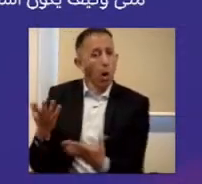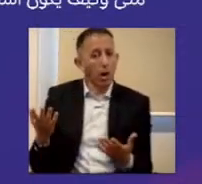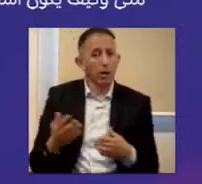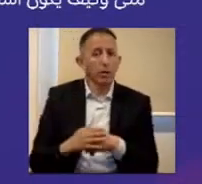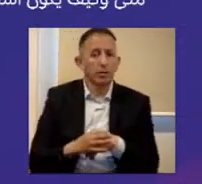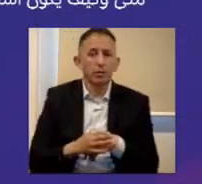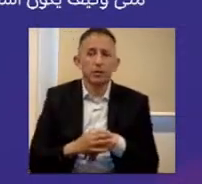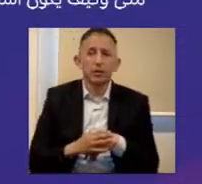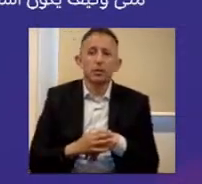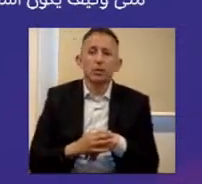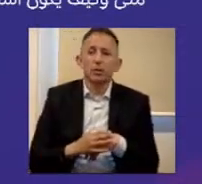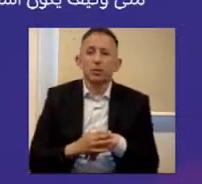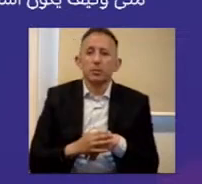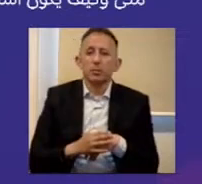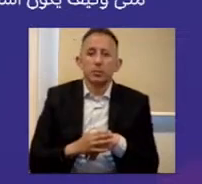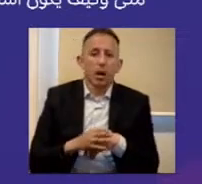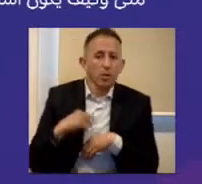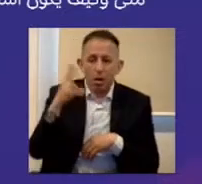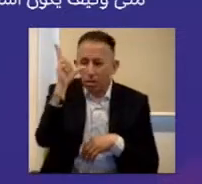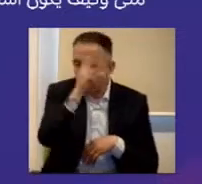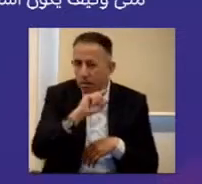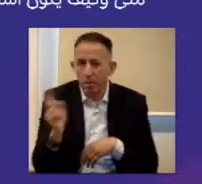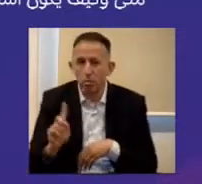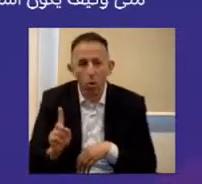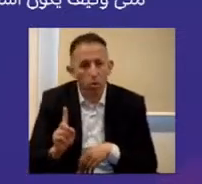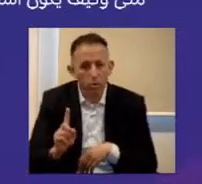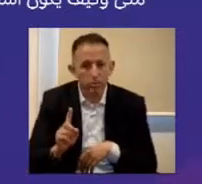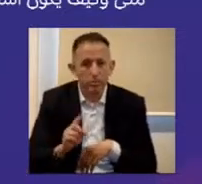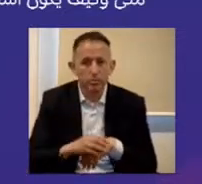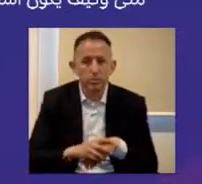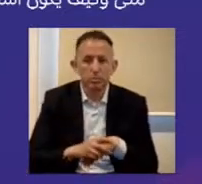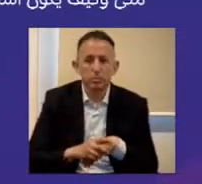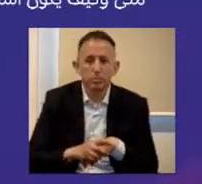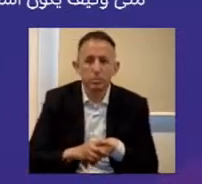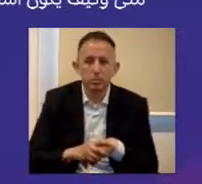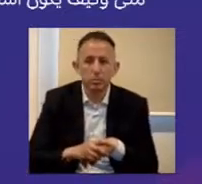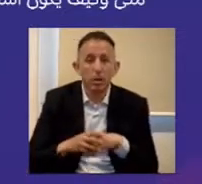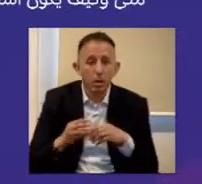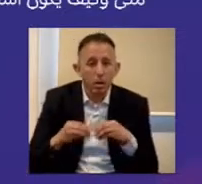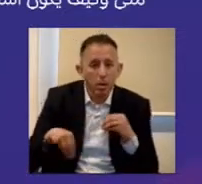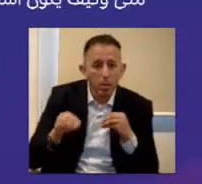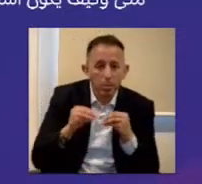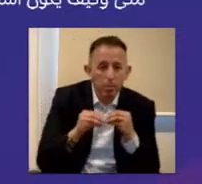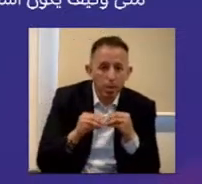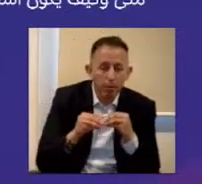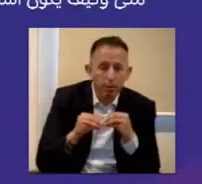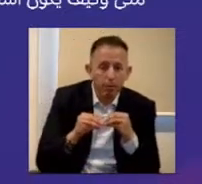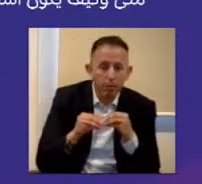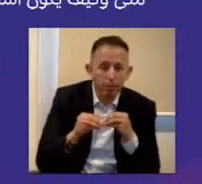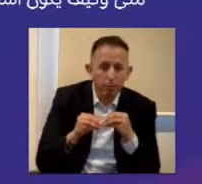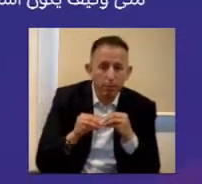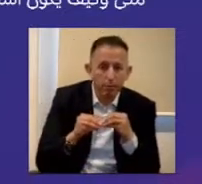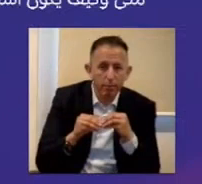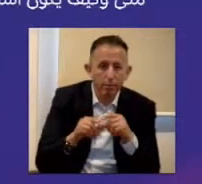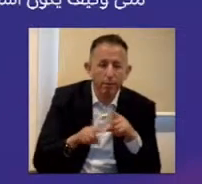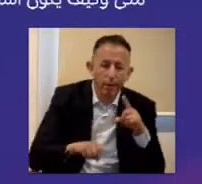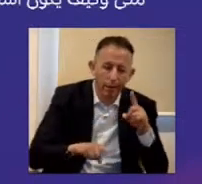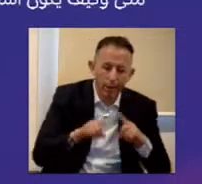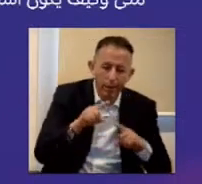AI may augment dubious existing practices that are not good. For example, teaching for the exams. You know how bad is